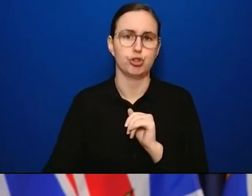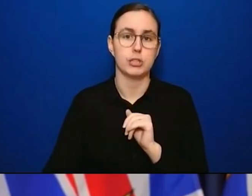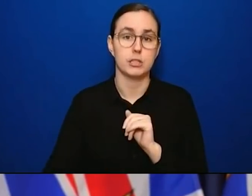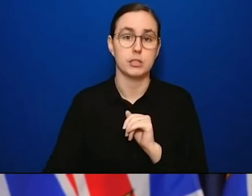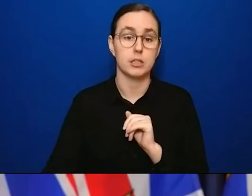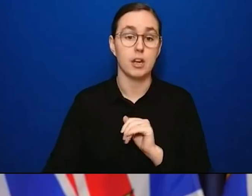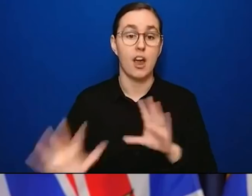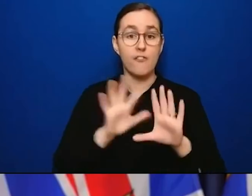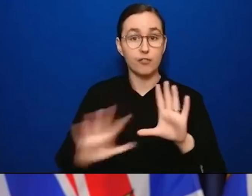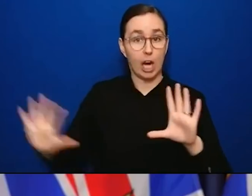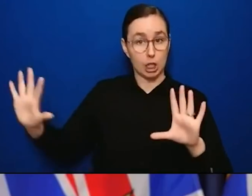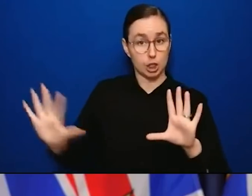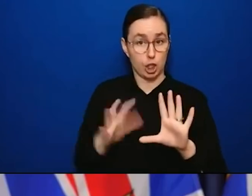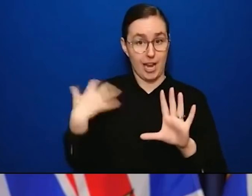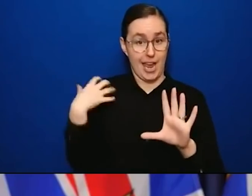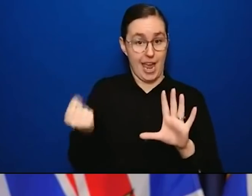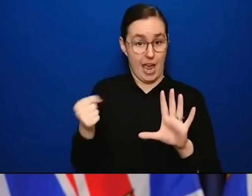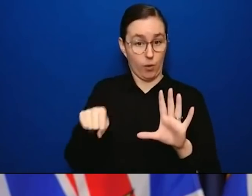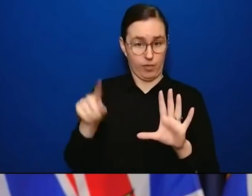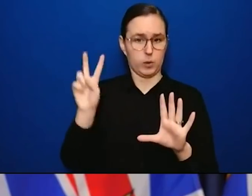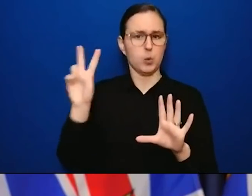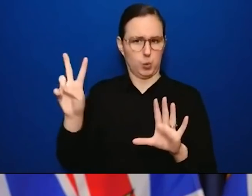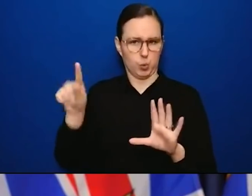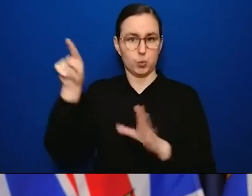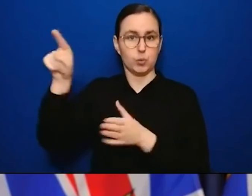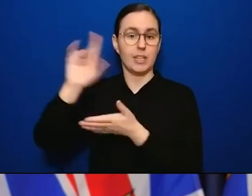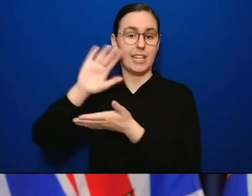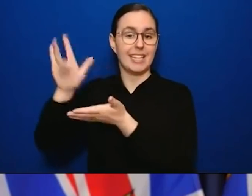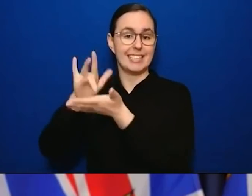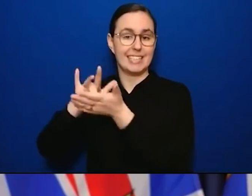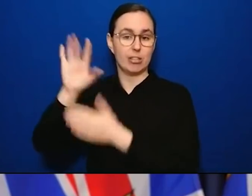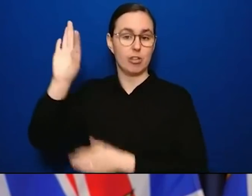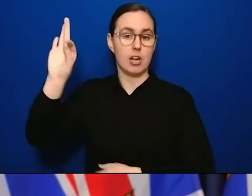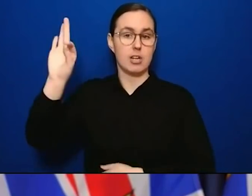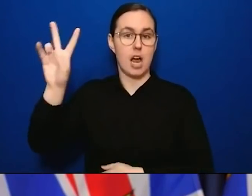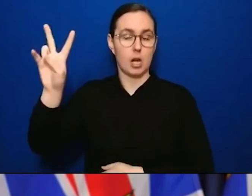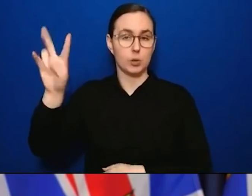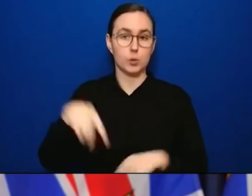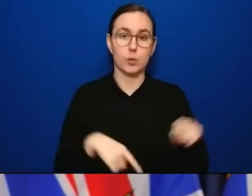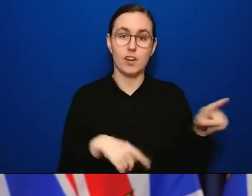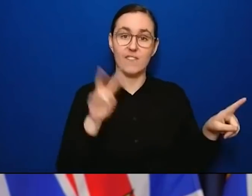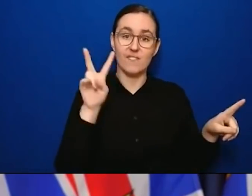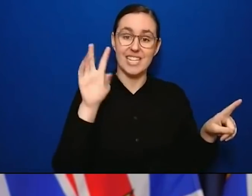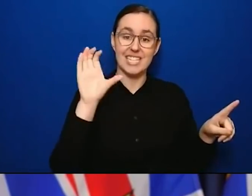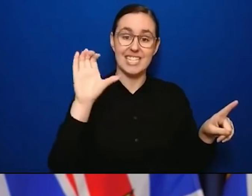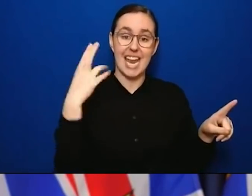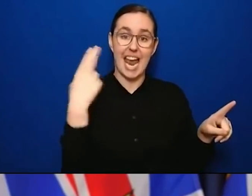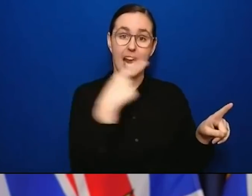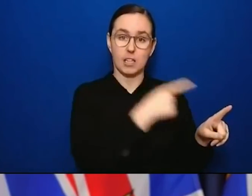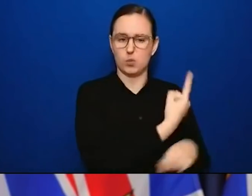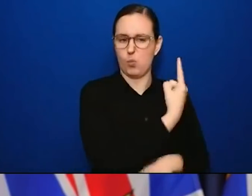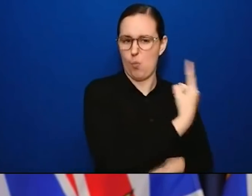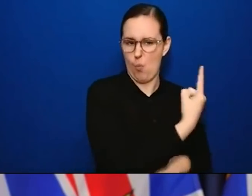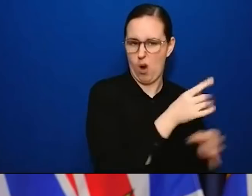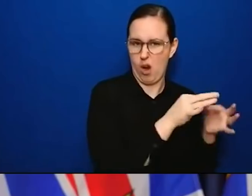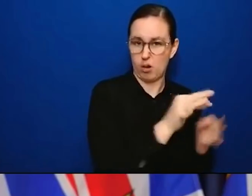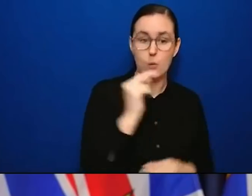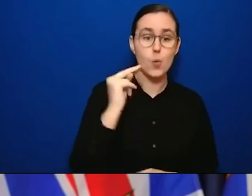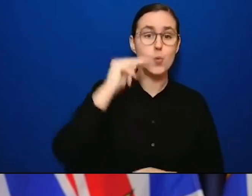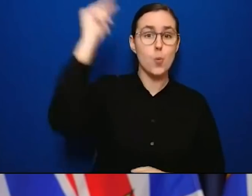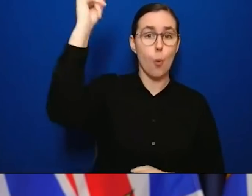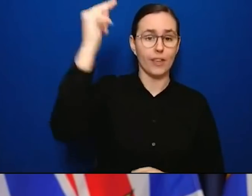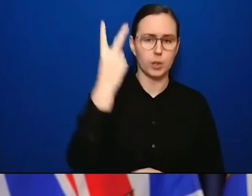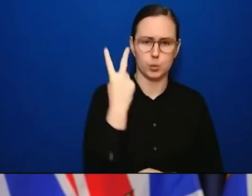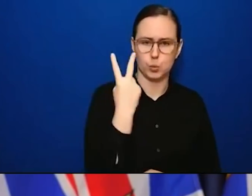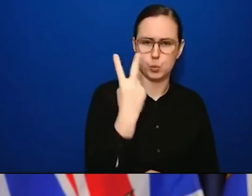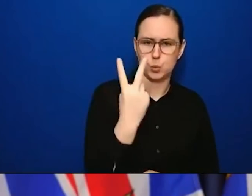Health, 2 in Northern Health, 2 in the Provincial Health Services Authority. Cumulatively, from September 5th,